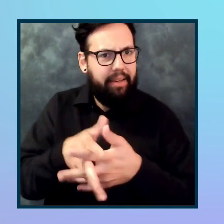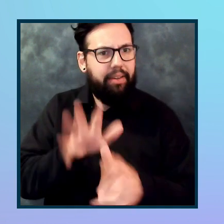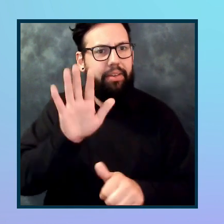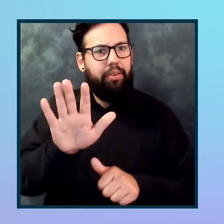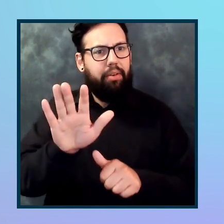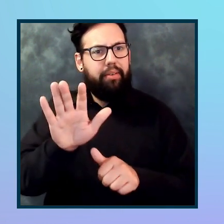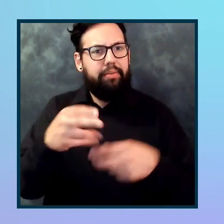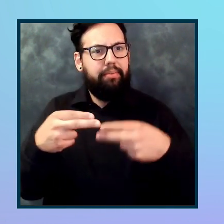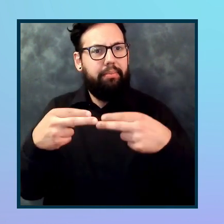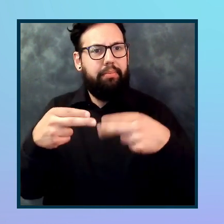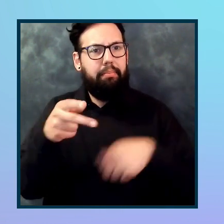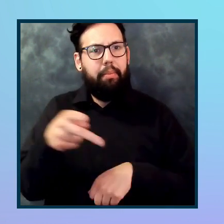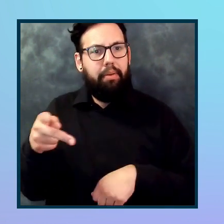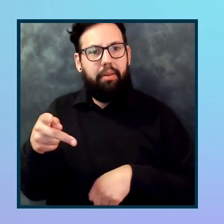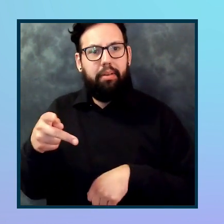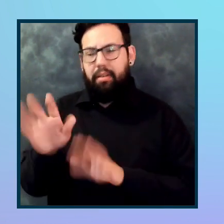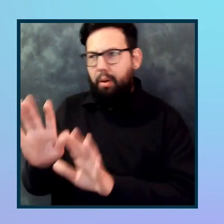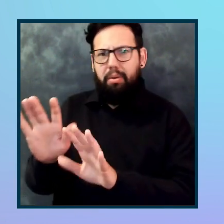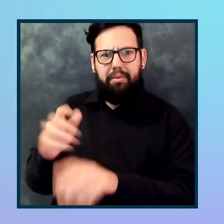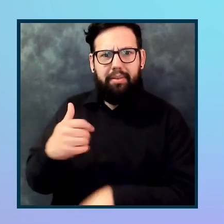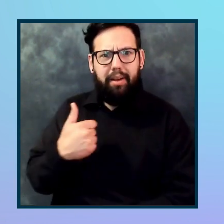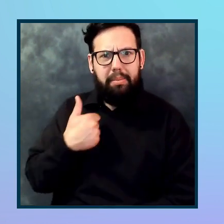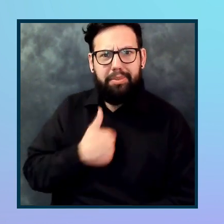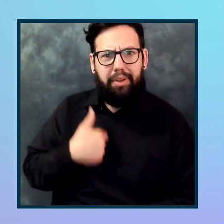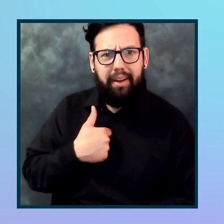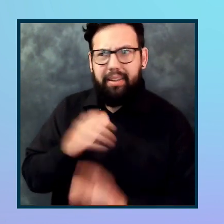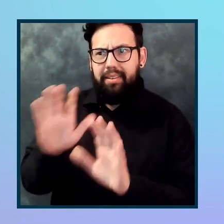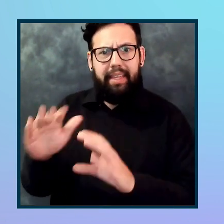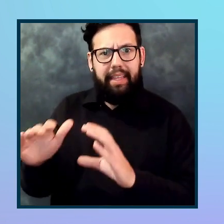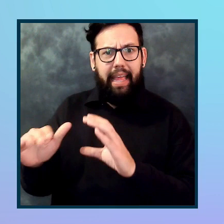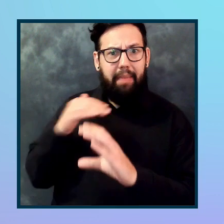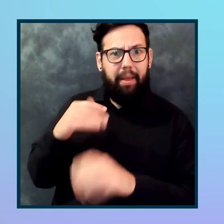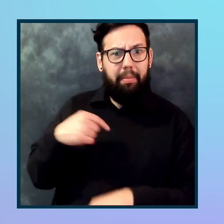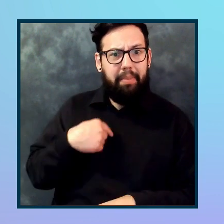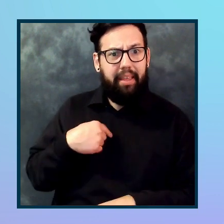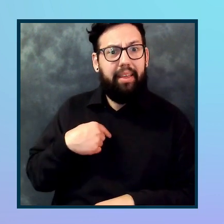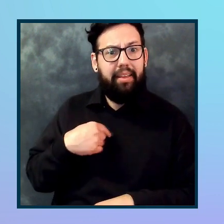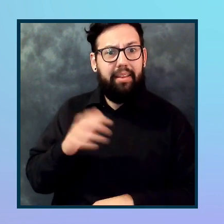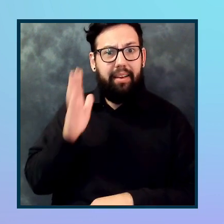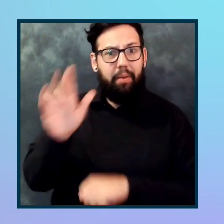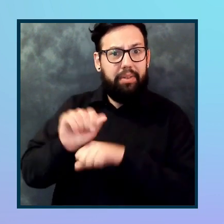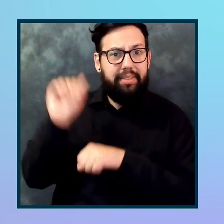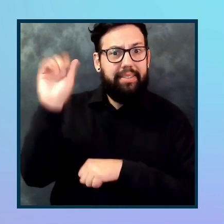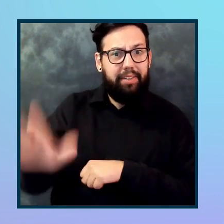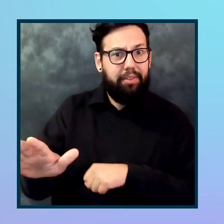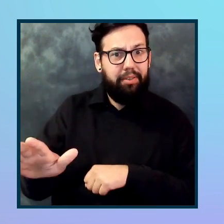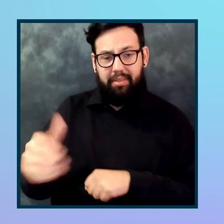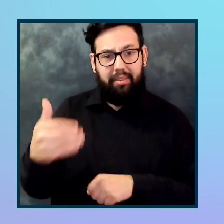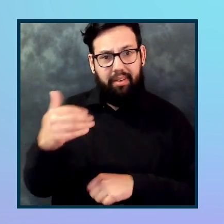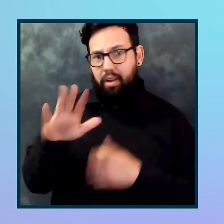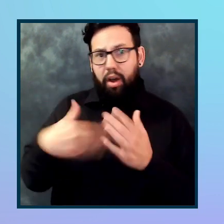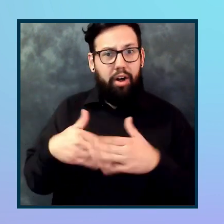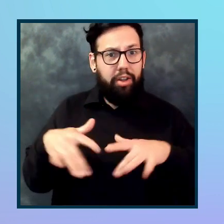Oh, well, sorry about that. Shoot me a message, an email, and I can actually send. I've got all the recordings all